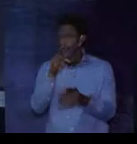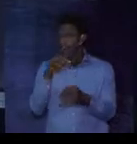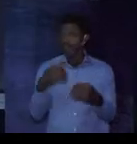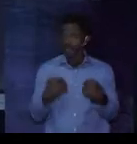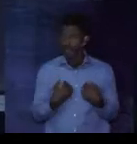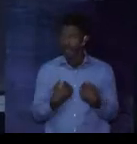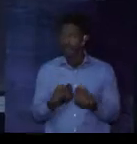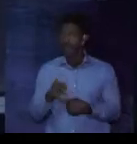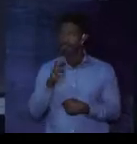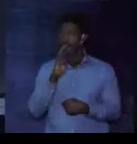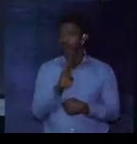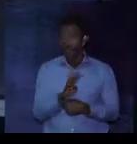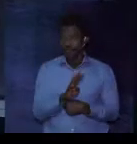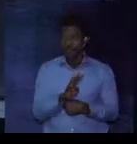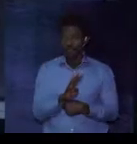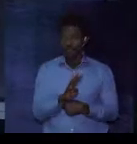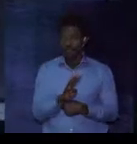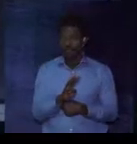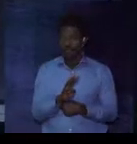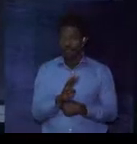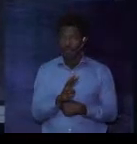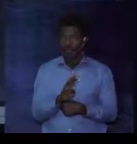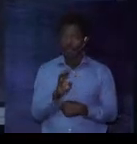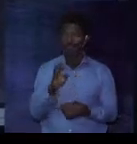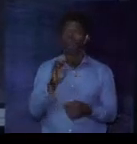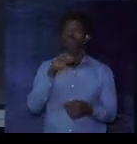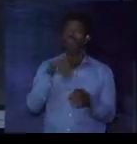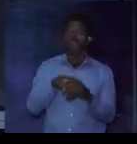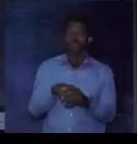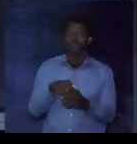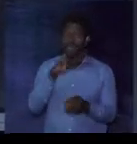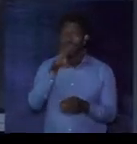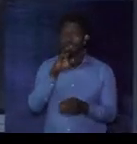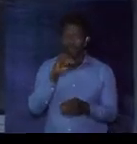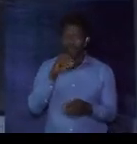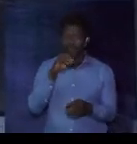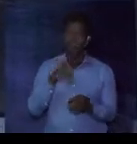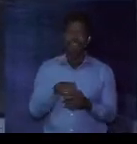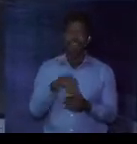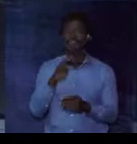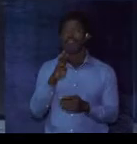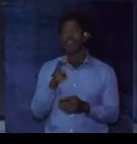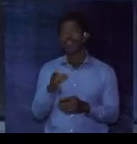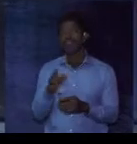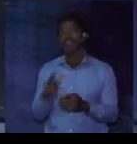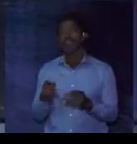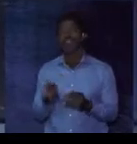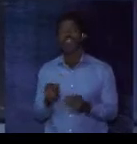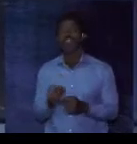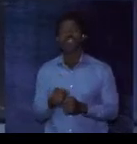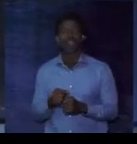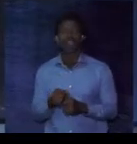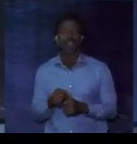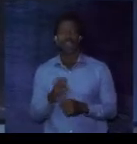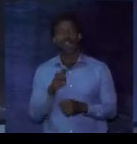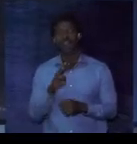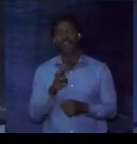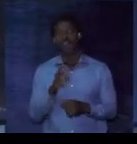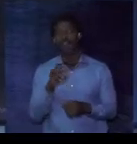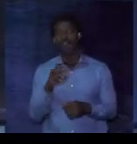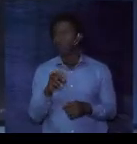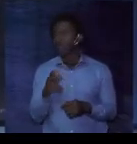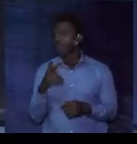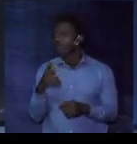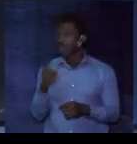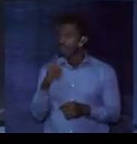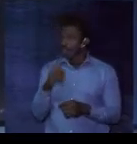places. Then you have 440 ones or 410 ones. That is 500 4 tens, and that is this much.